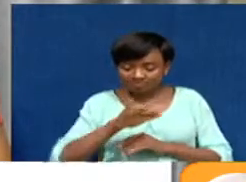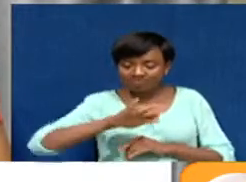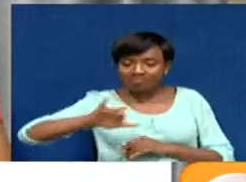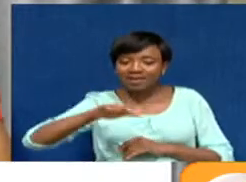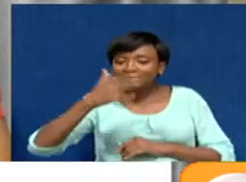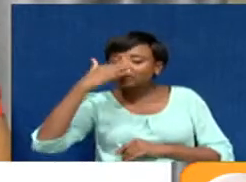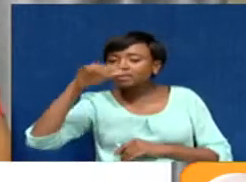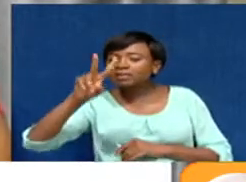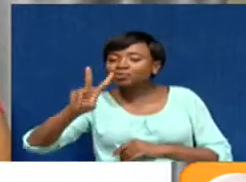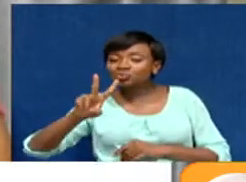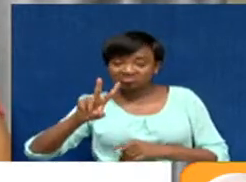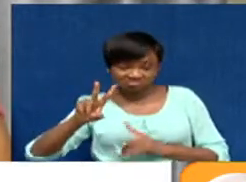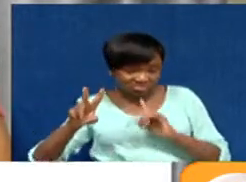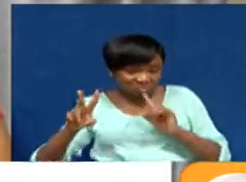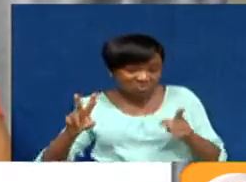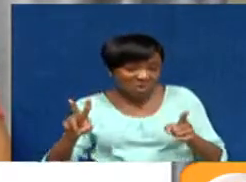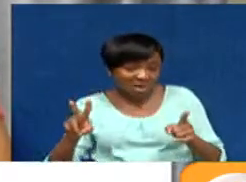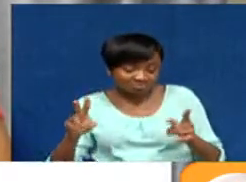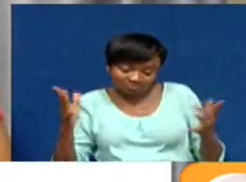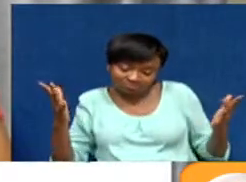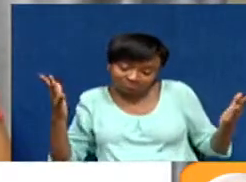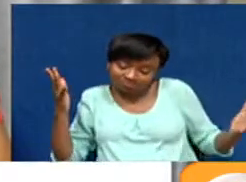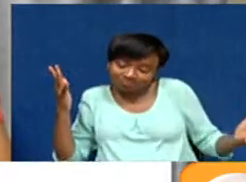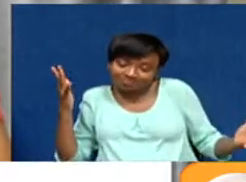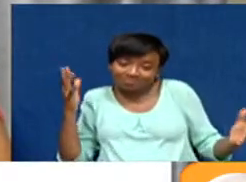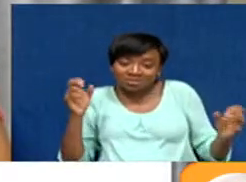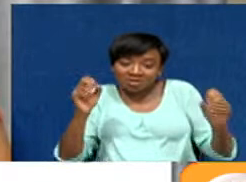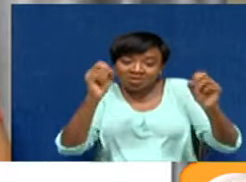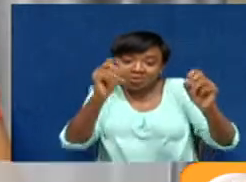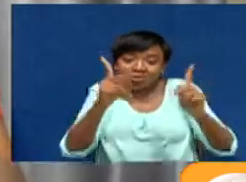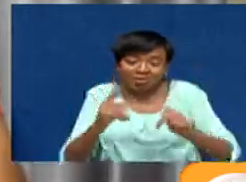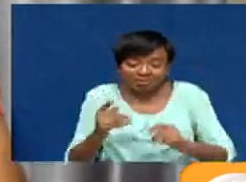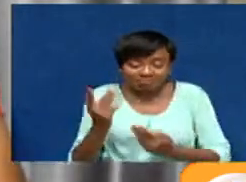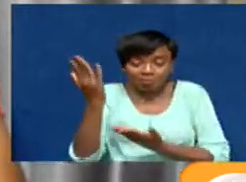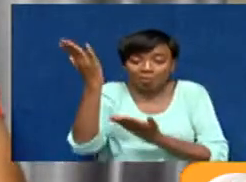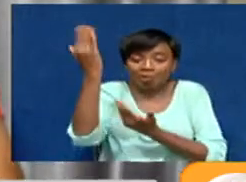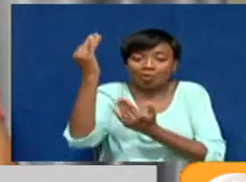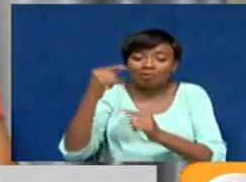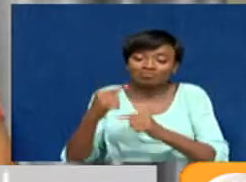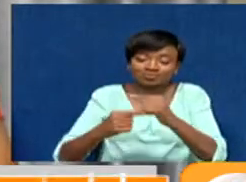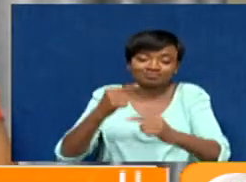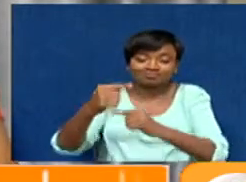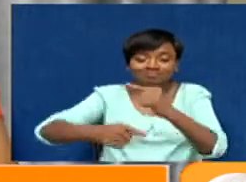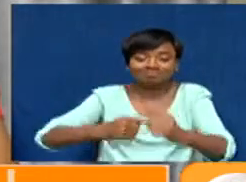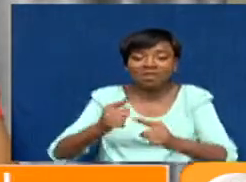come. And anyway, it's good for us to have that hope.